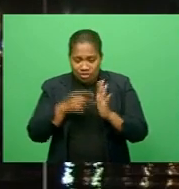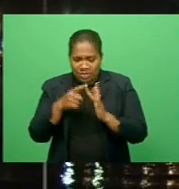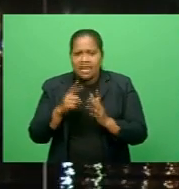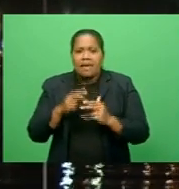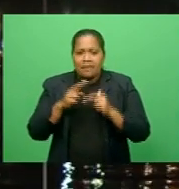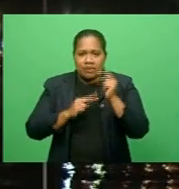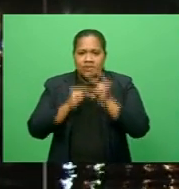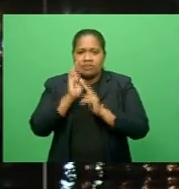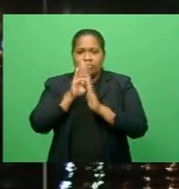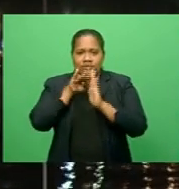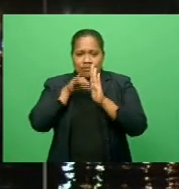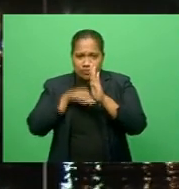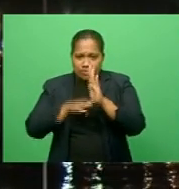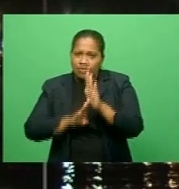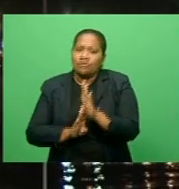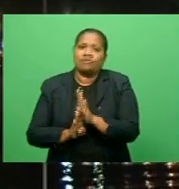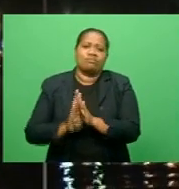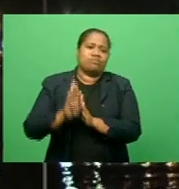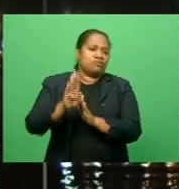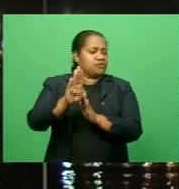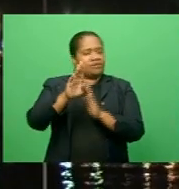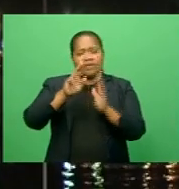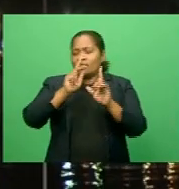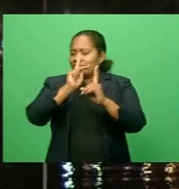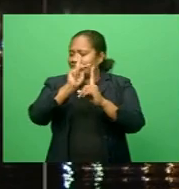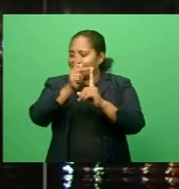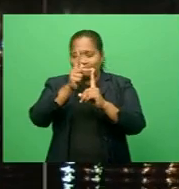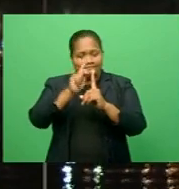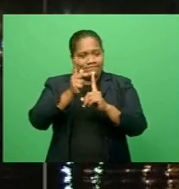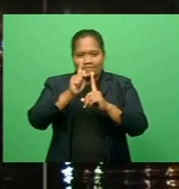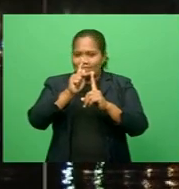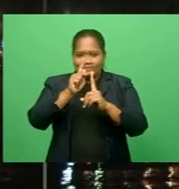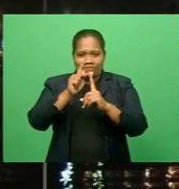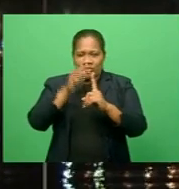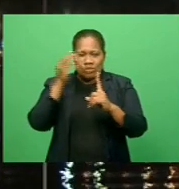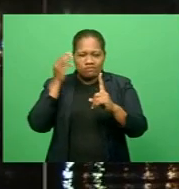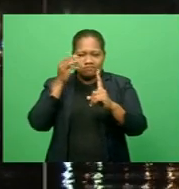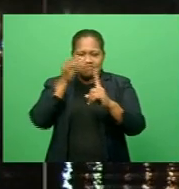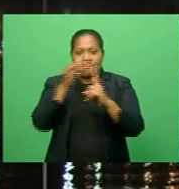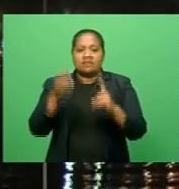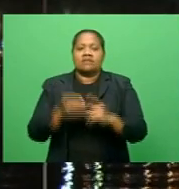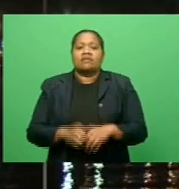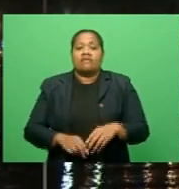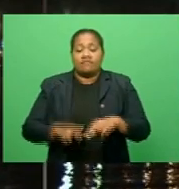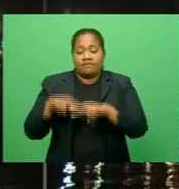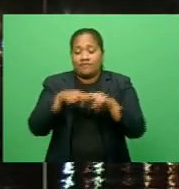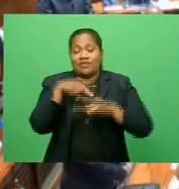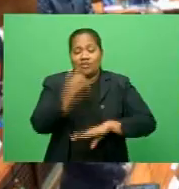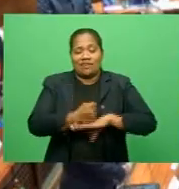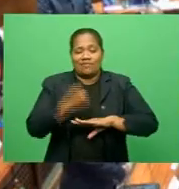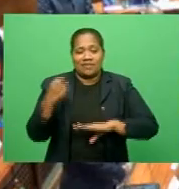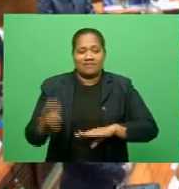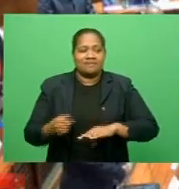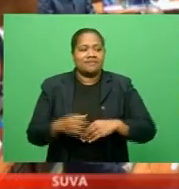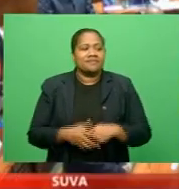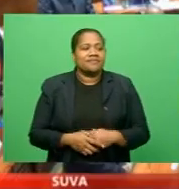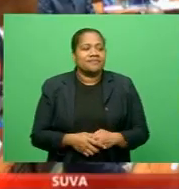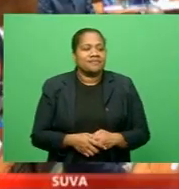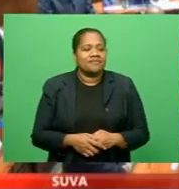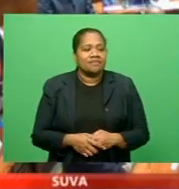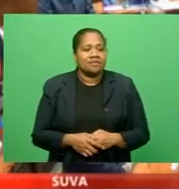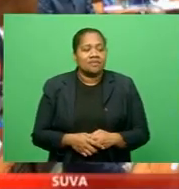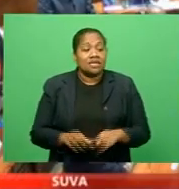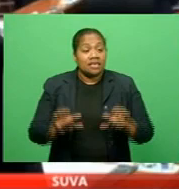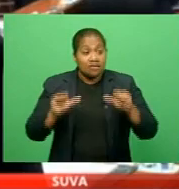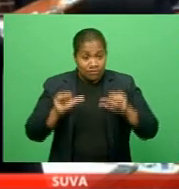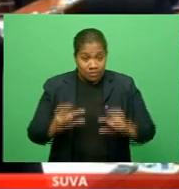resilience and recovery remains the priority of the Fijian government. Koroi Tandulala reports. The President highlighted that